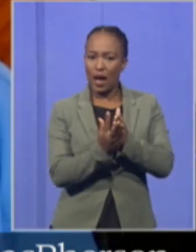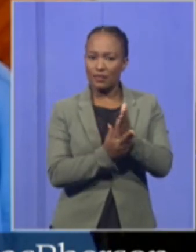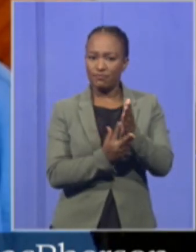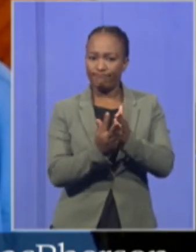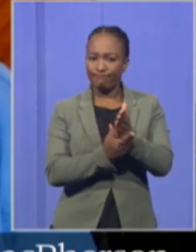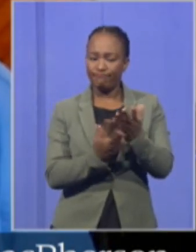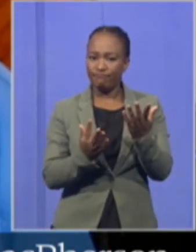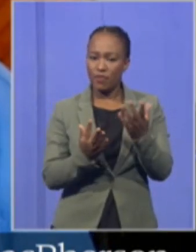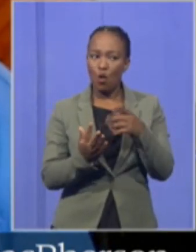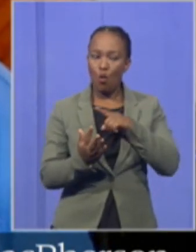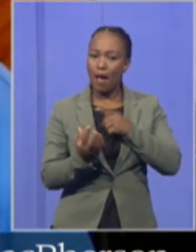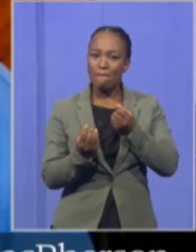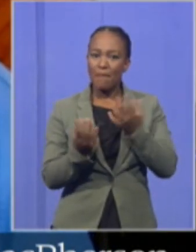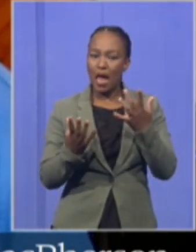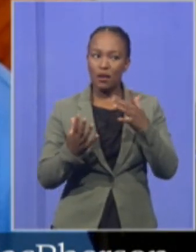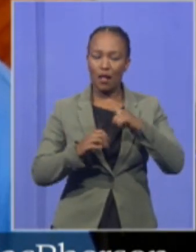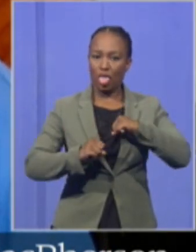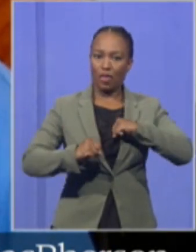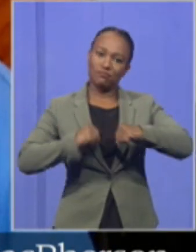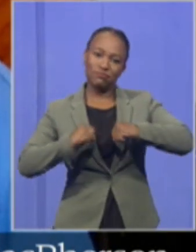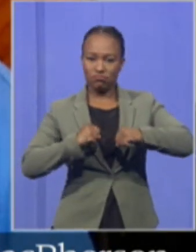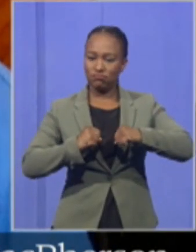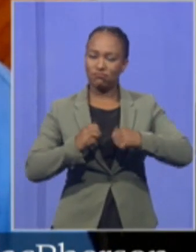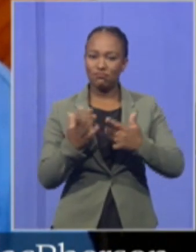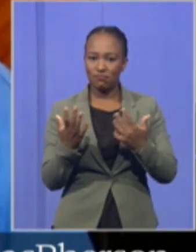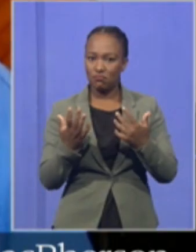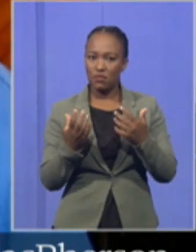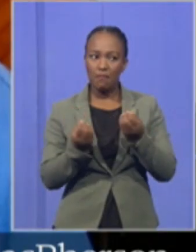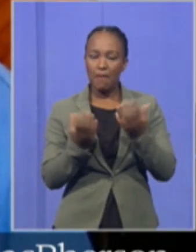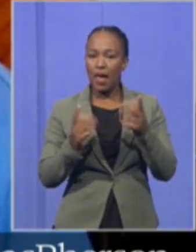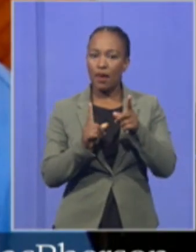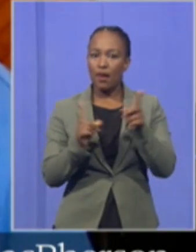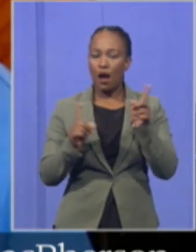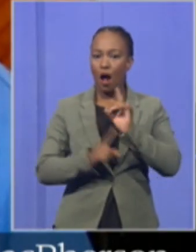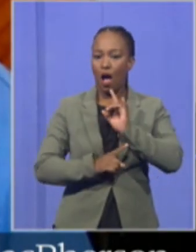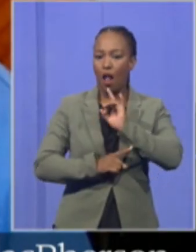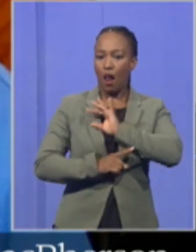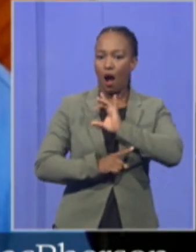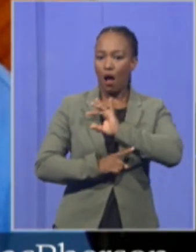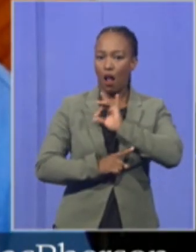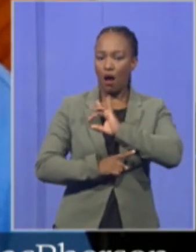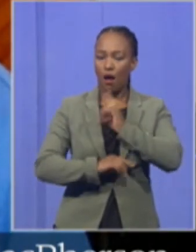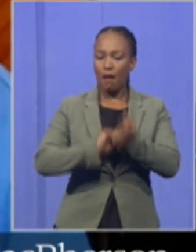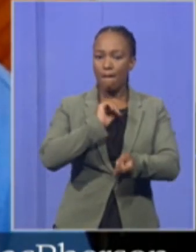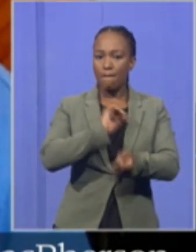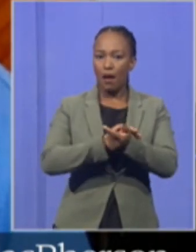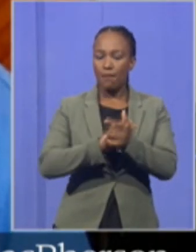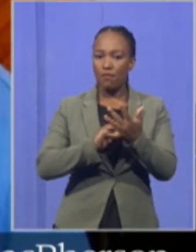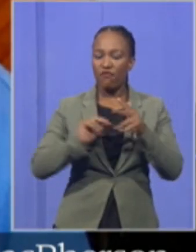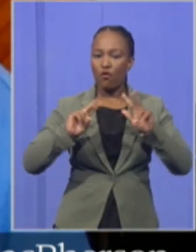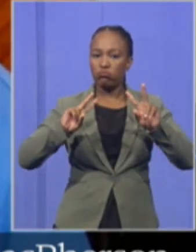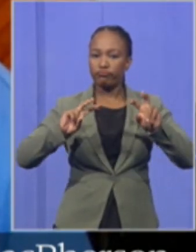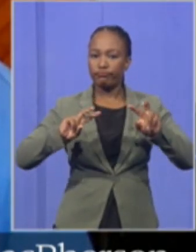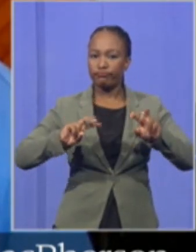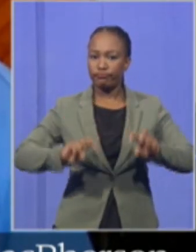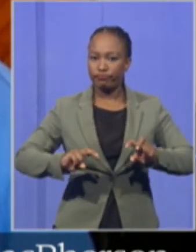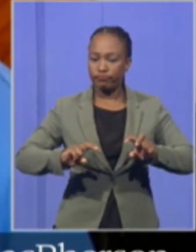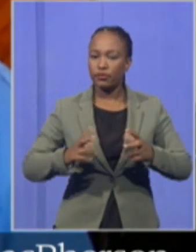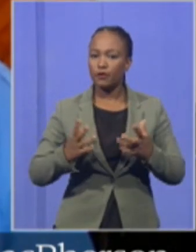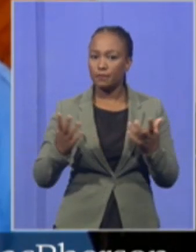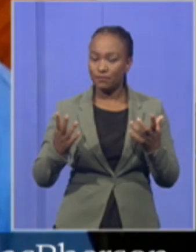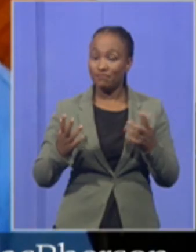a lot of feathers, and there's a lot of people that are very afraid of what might come out of this investigation. This